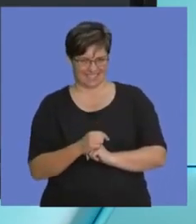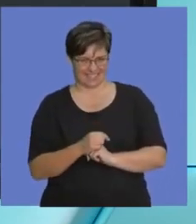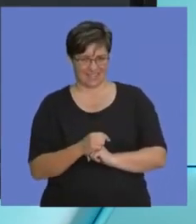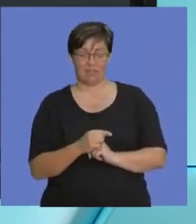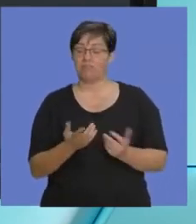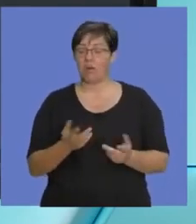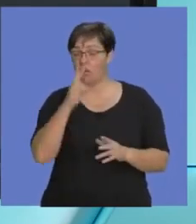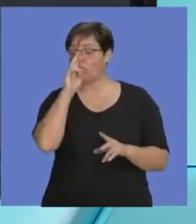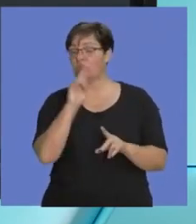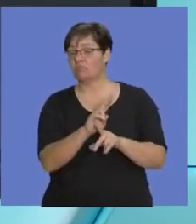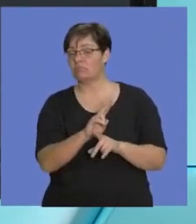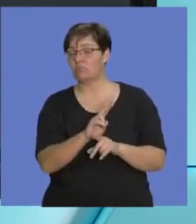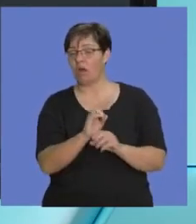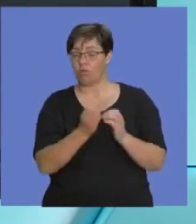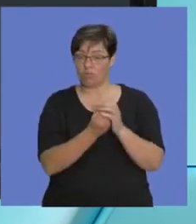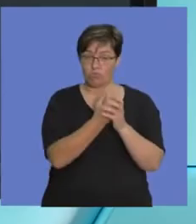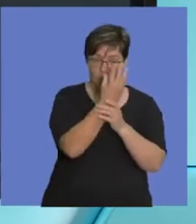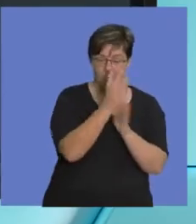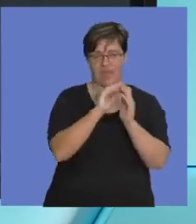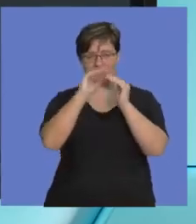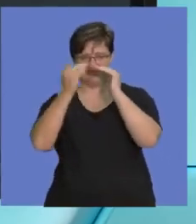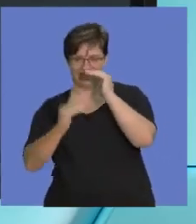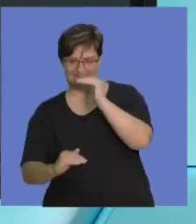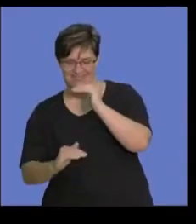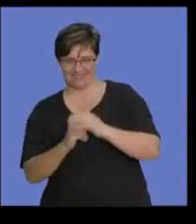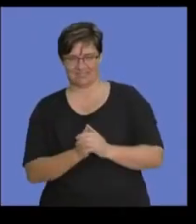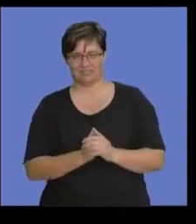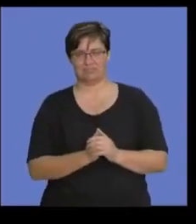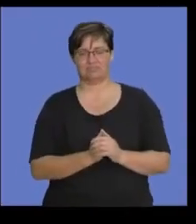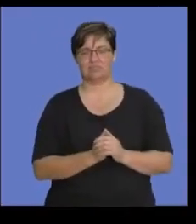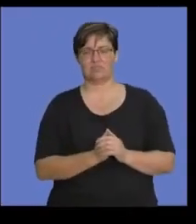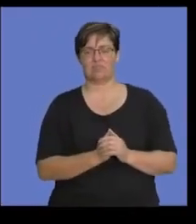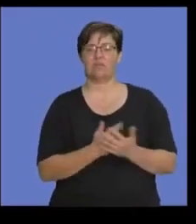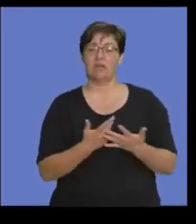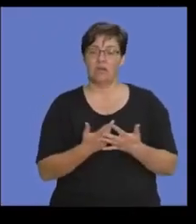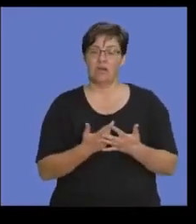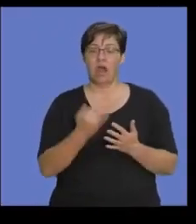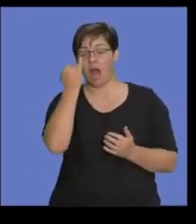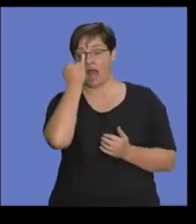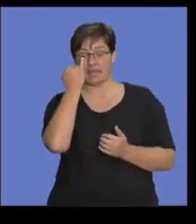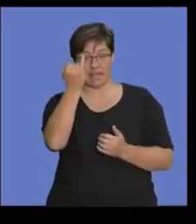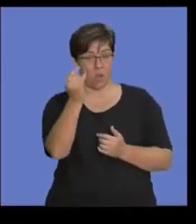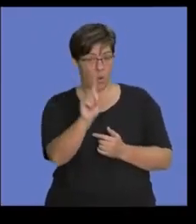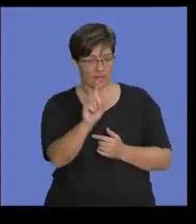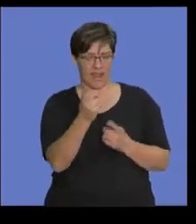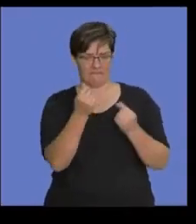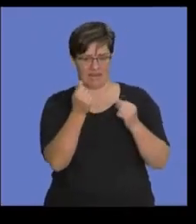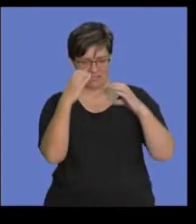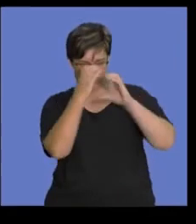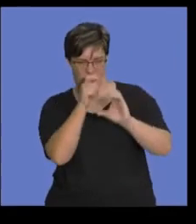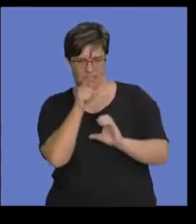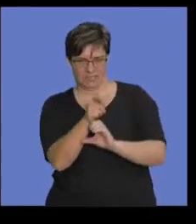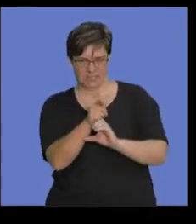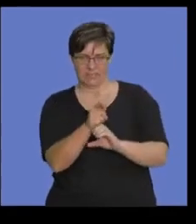especially growth and decay. So let's just look at it. So far, remember that our big idea has been